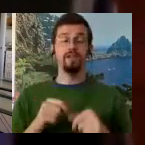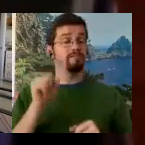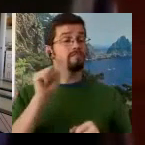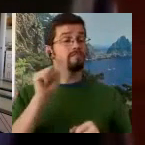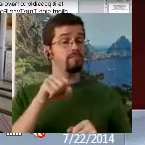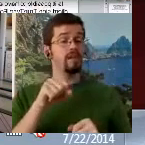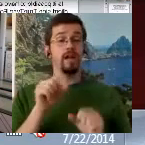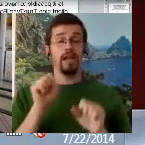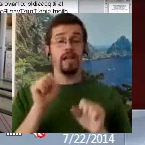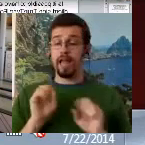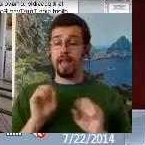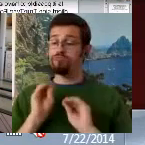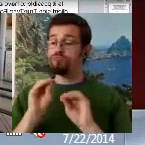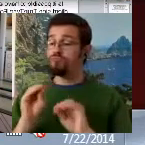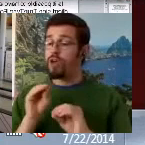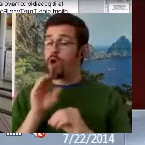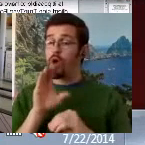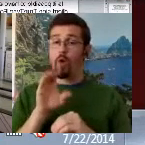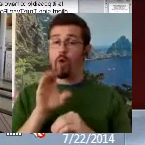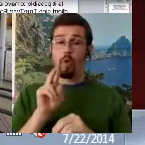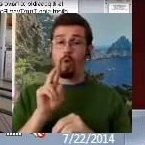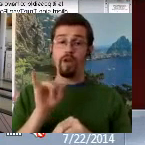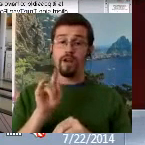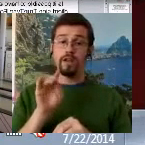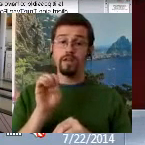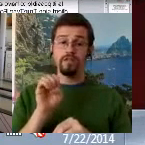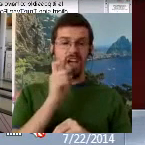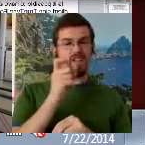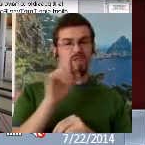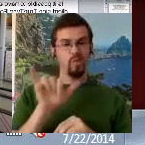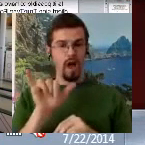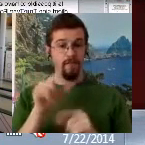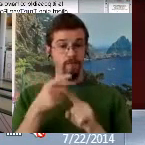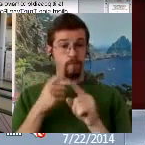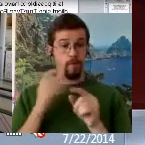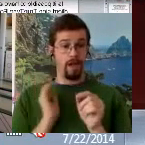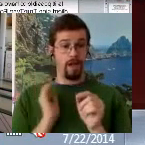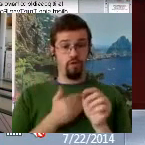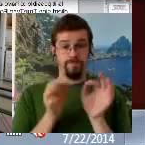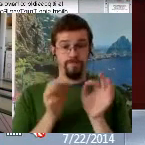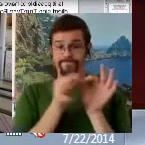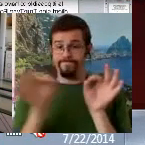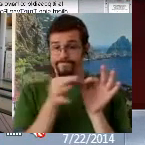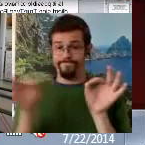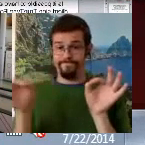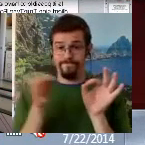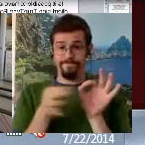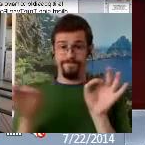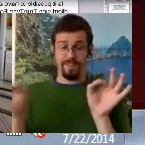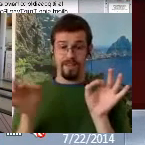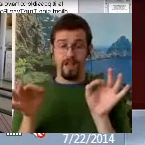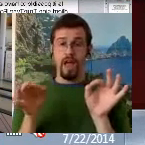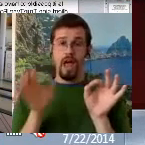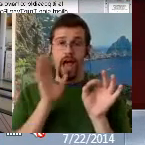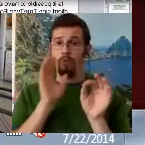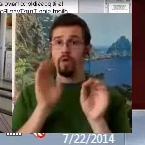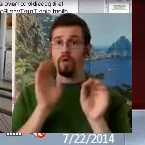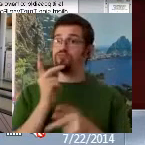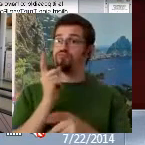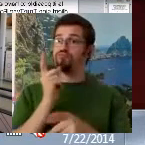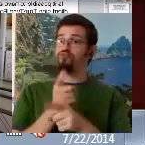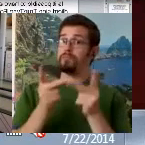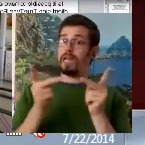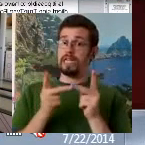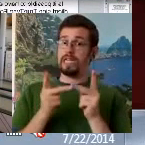coordinate characters straight from our Unicode stream of characters, and it's able to process it properly. The question